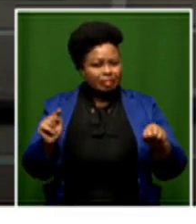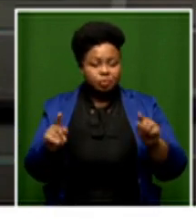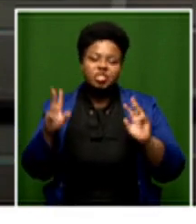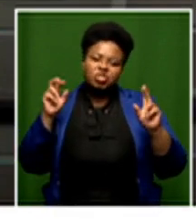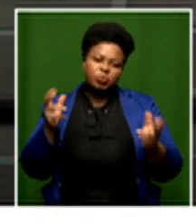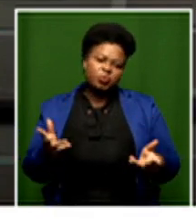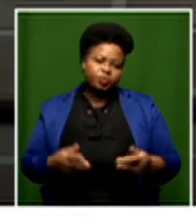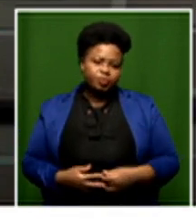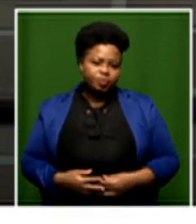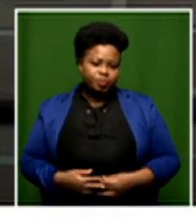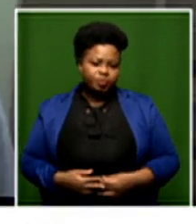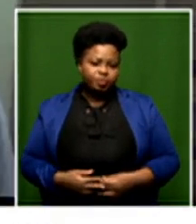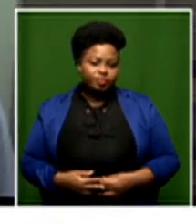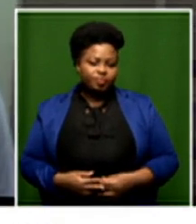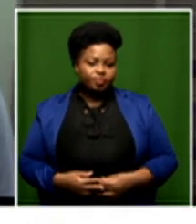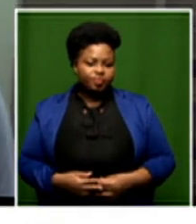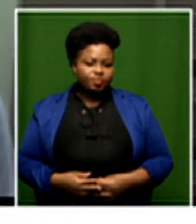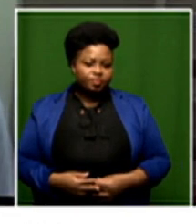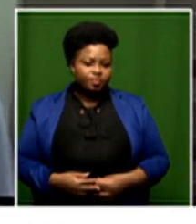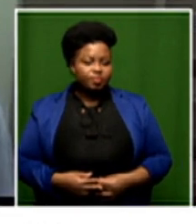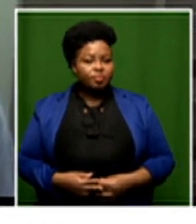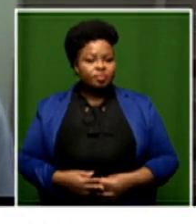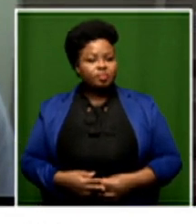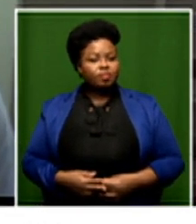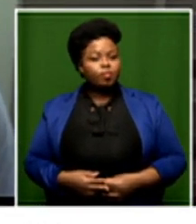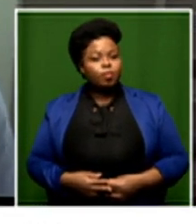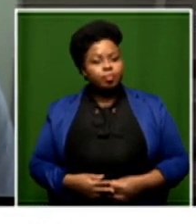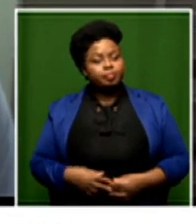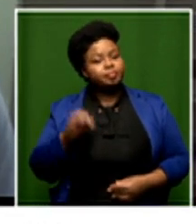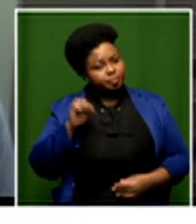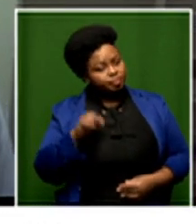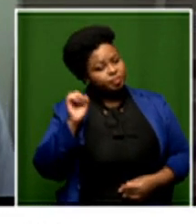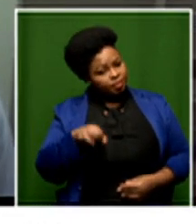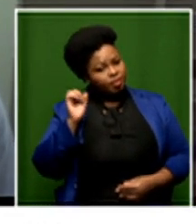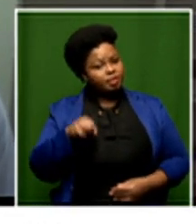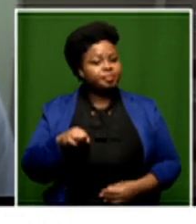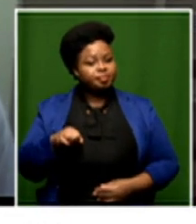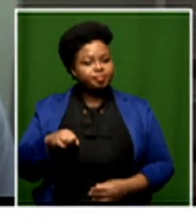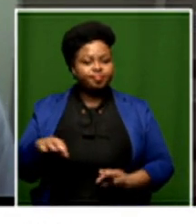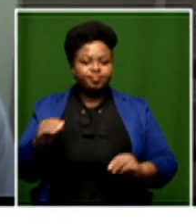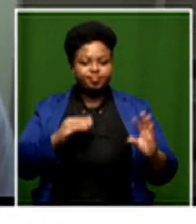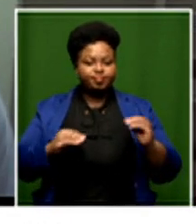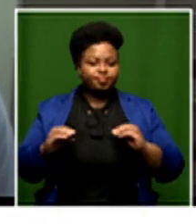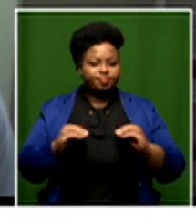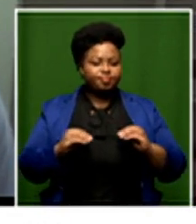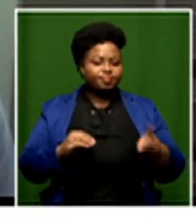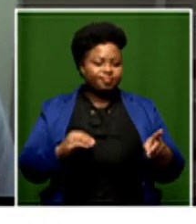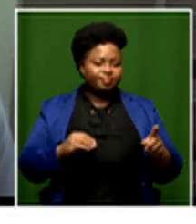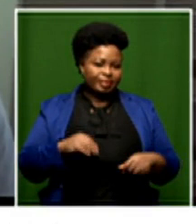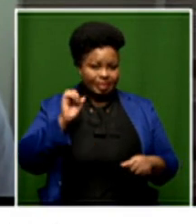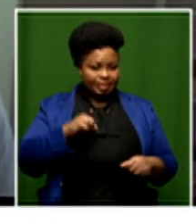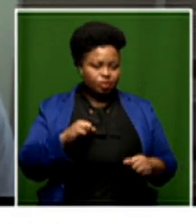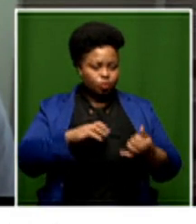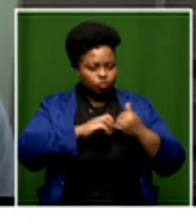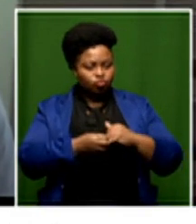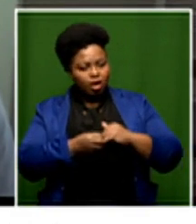which needs to be thought about, particularly in this. It certainly is going to be now find ourselves. It's going to be a big